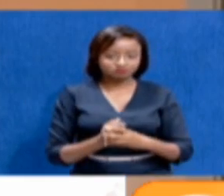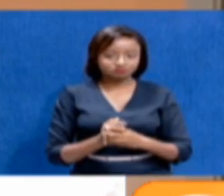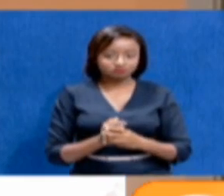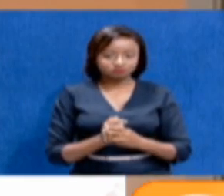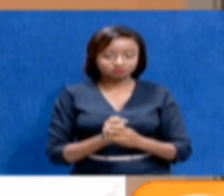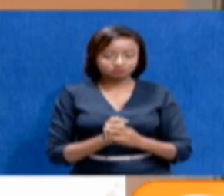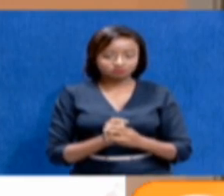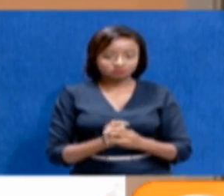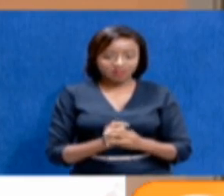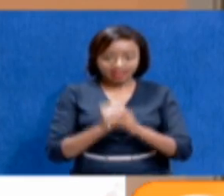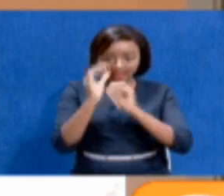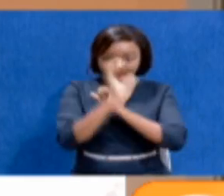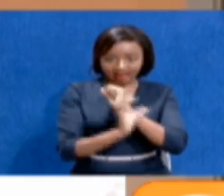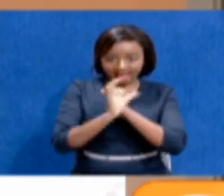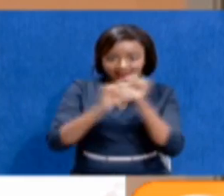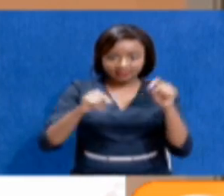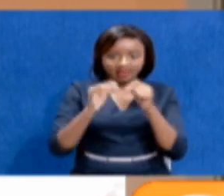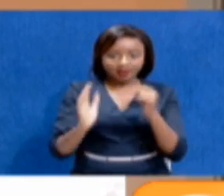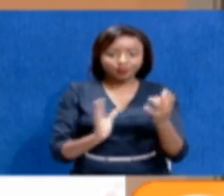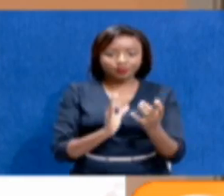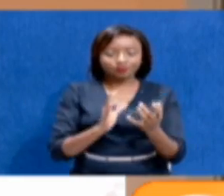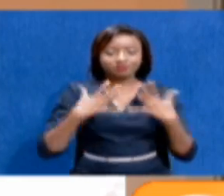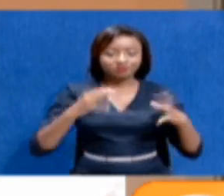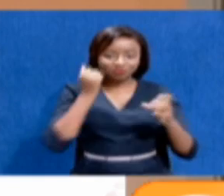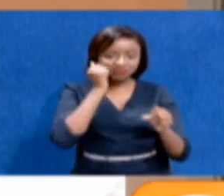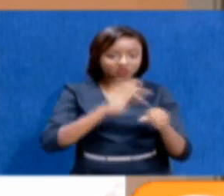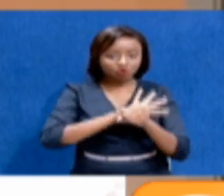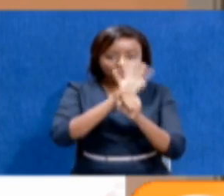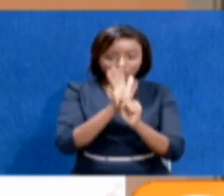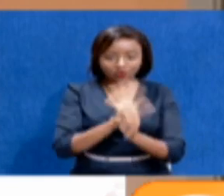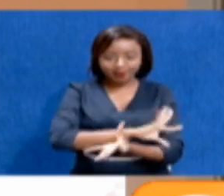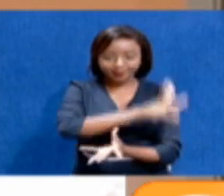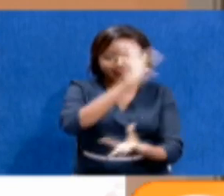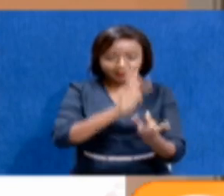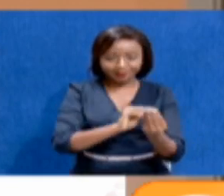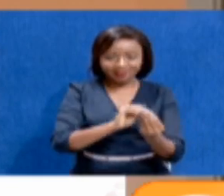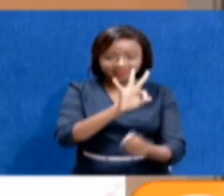Chemutai Goin reports, the country's confirmed cases rose to